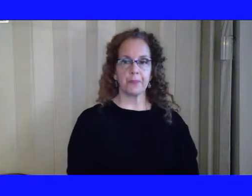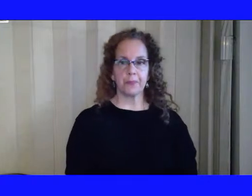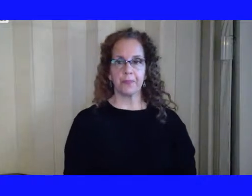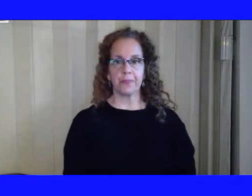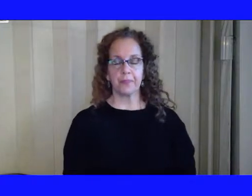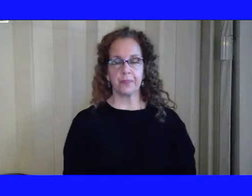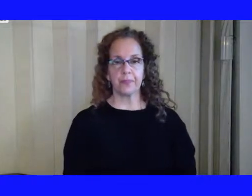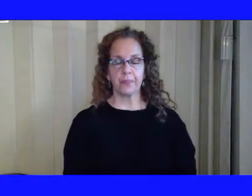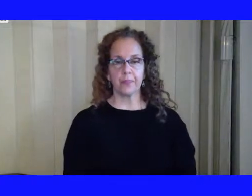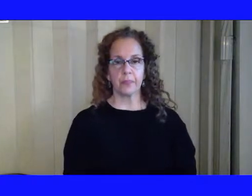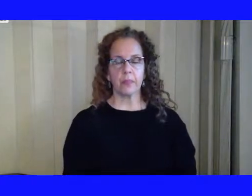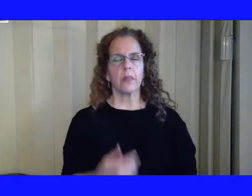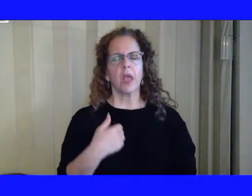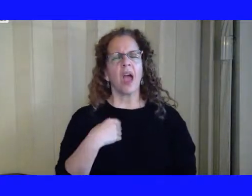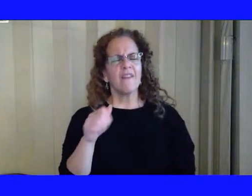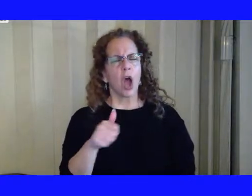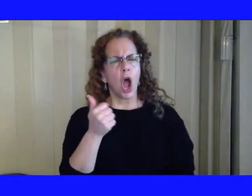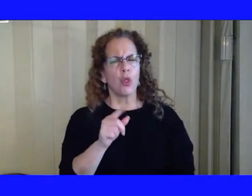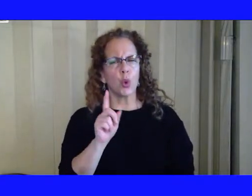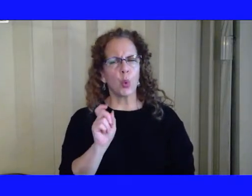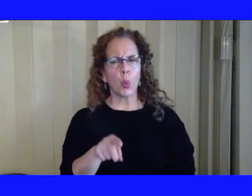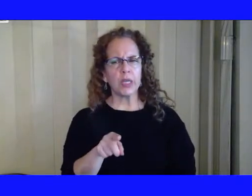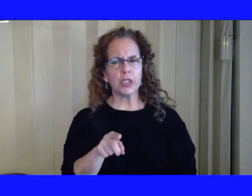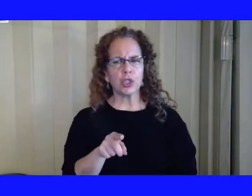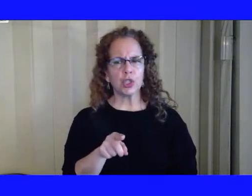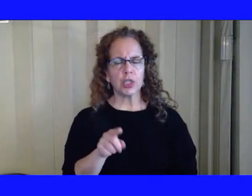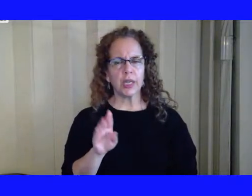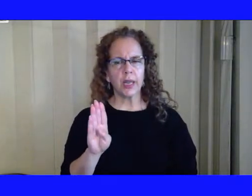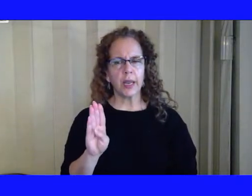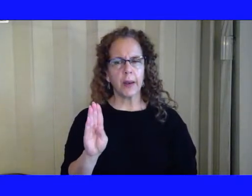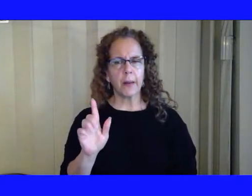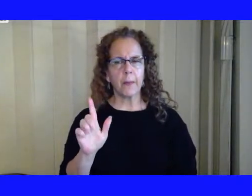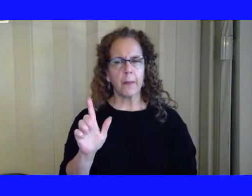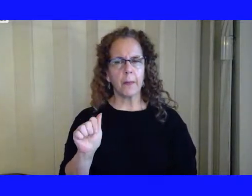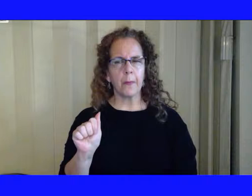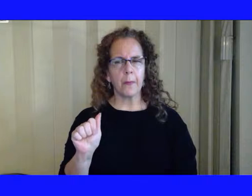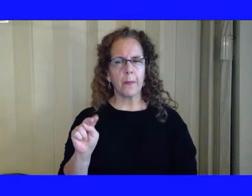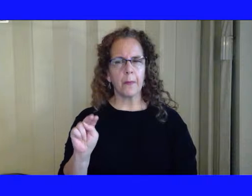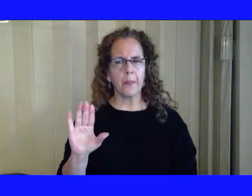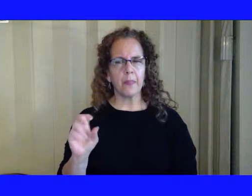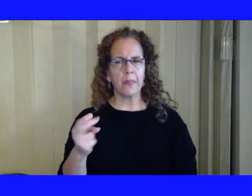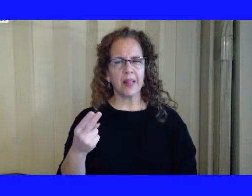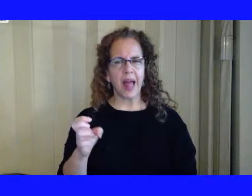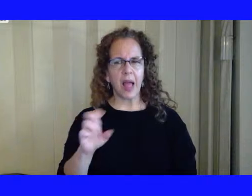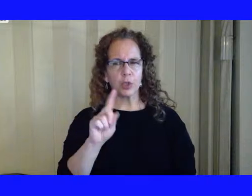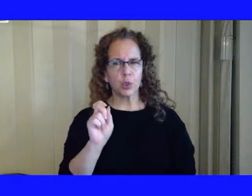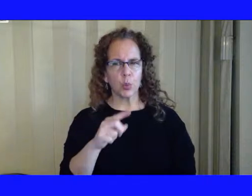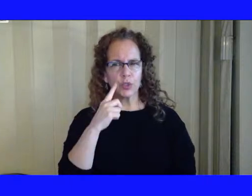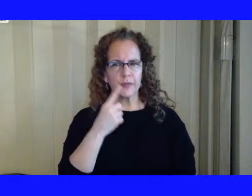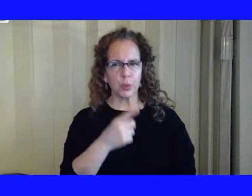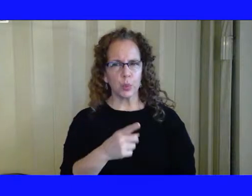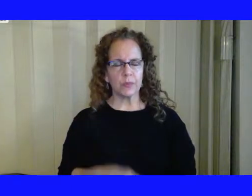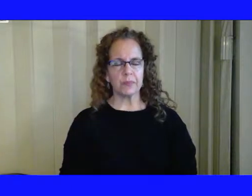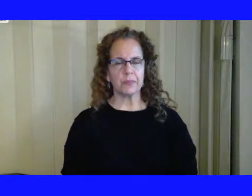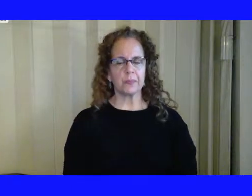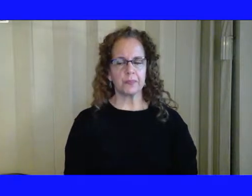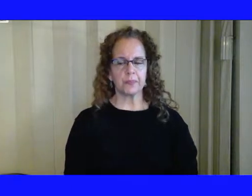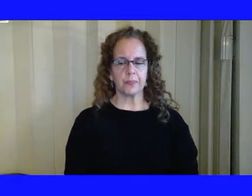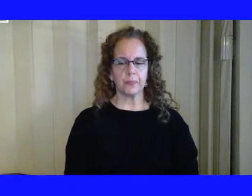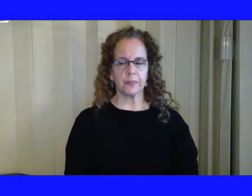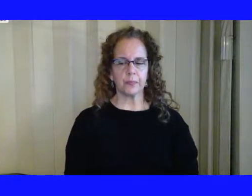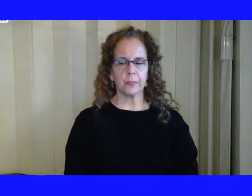any chance a facilities or a department that has more requests than others, or that's not kept at that